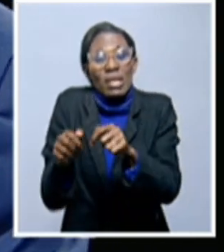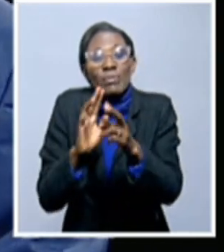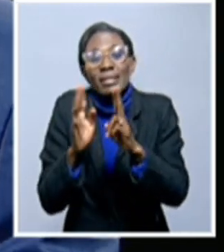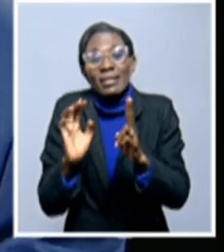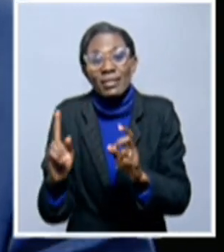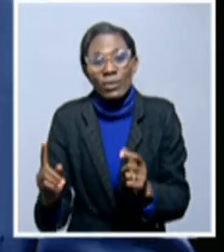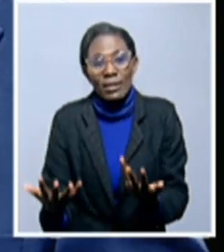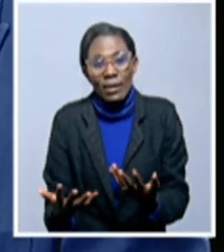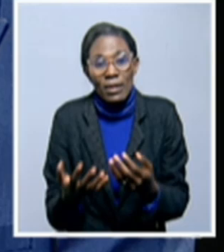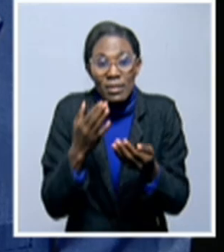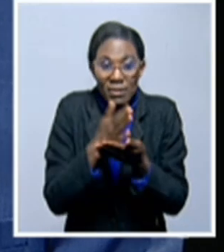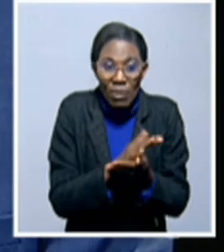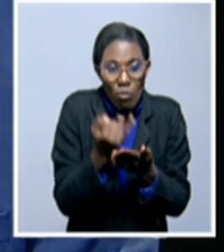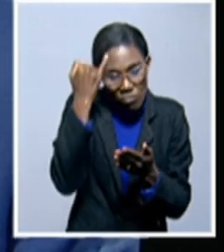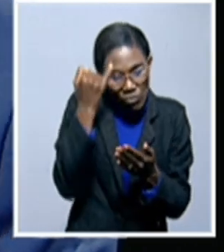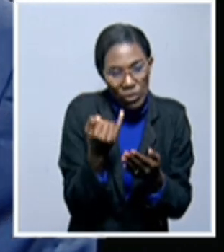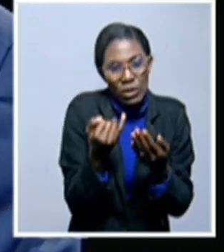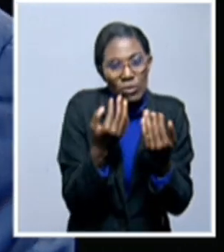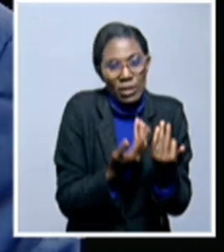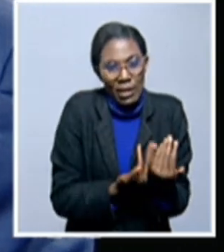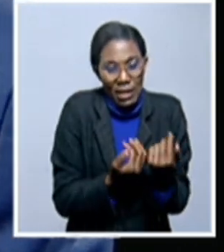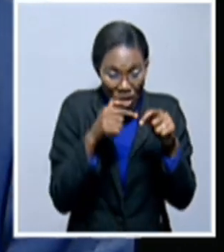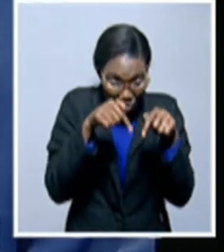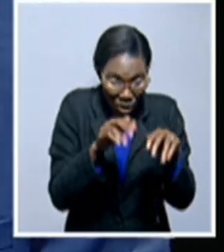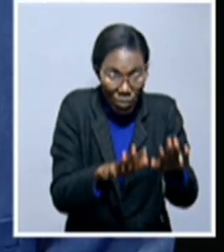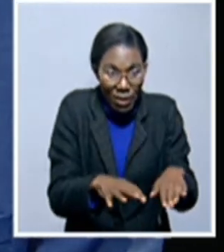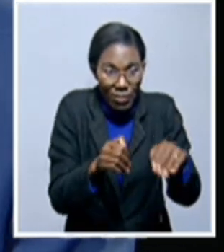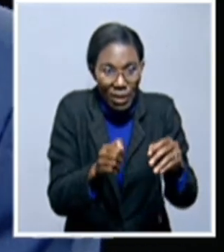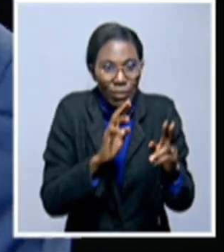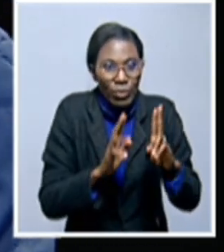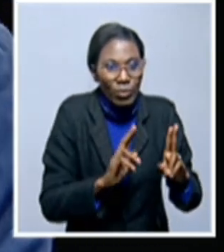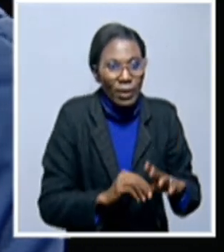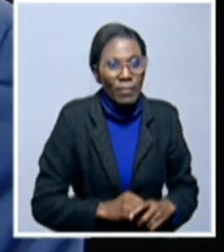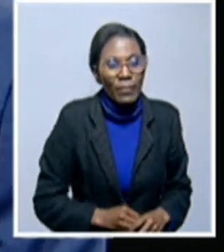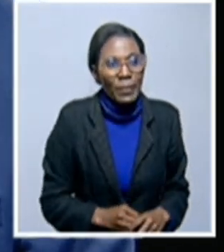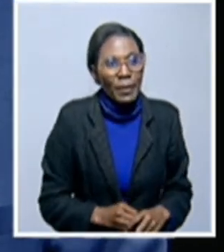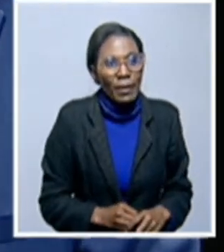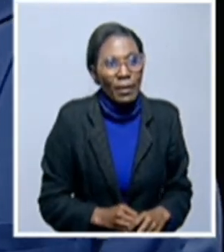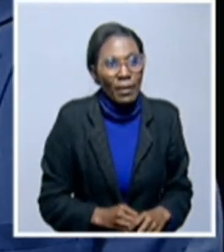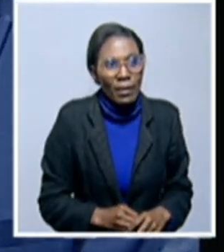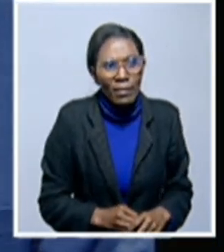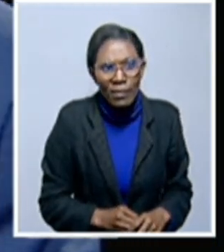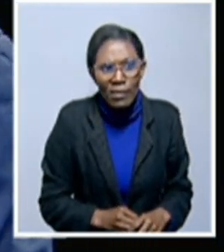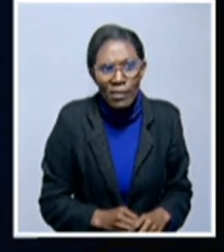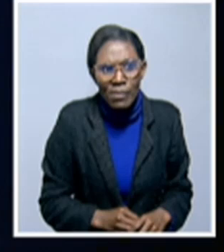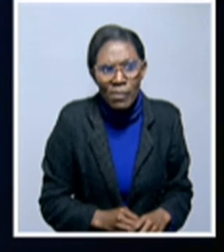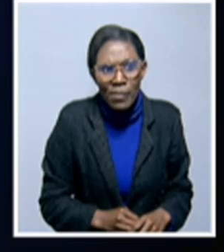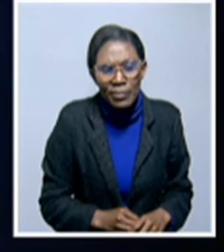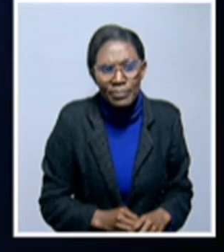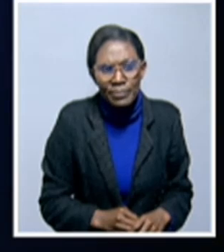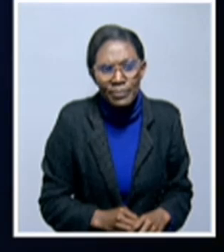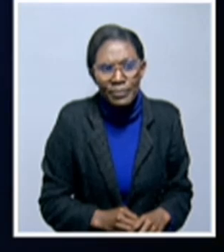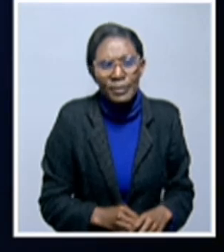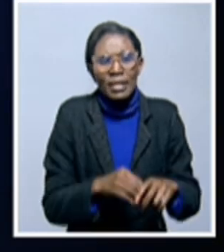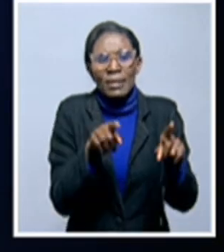discussed. Those are some of the motions that we'll be hearing. So these events are not open to the public? People cannot go in? And No. As I